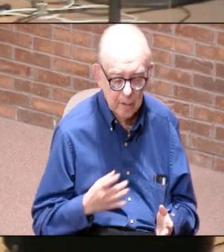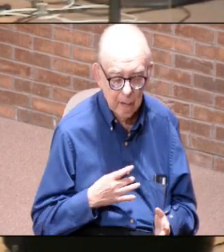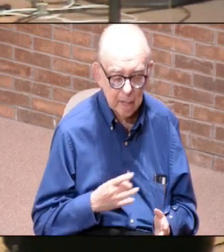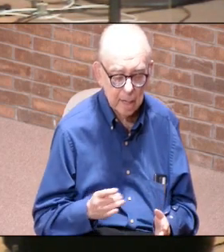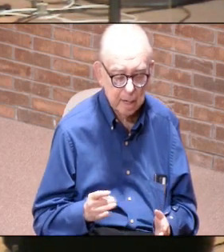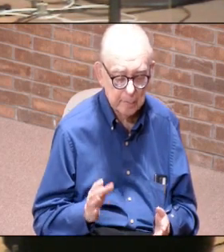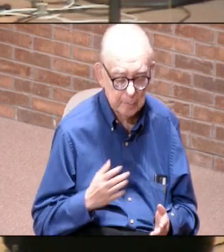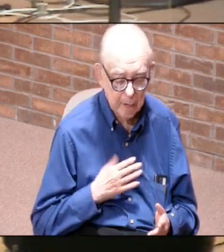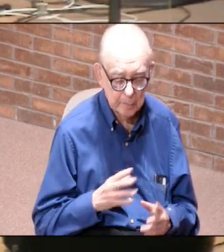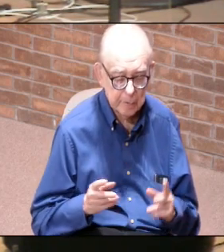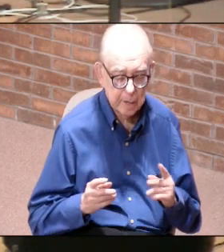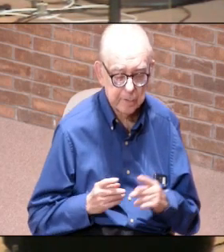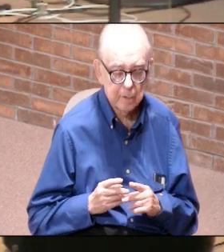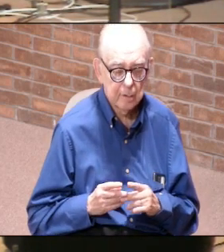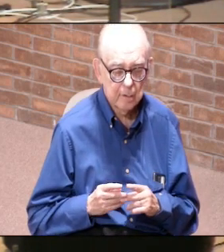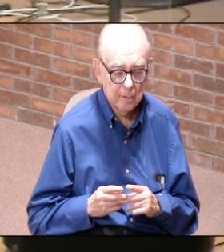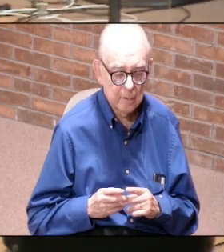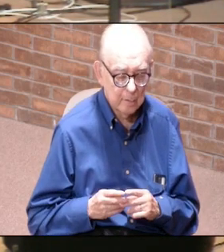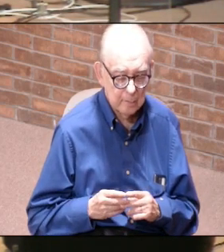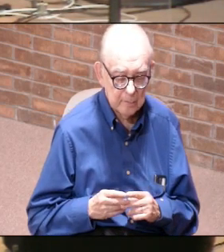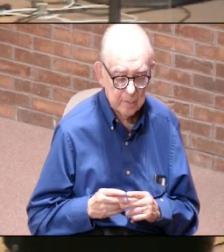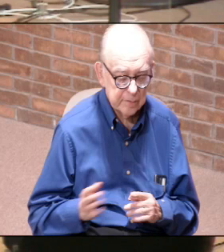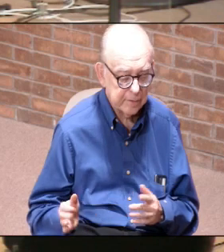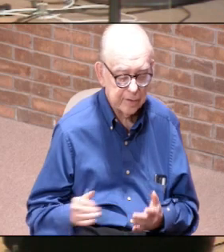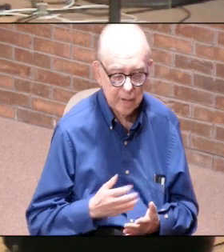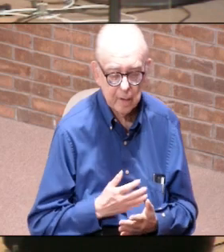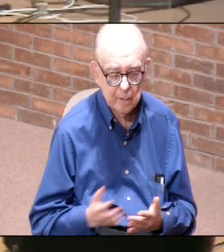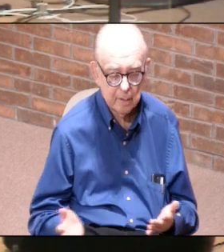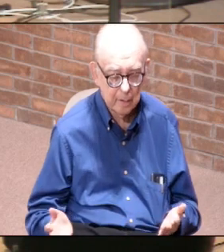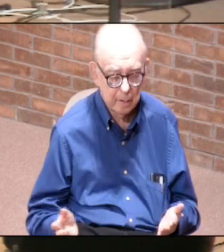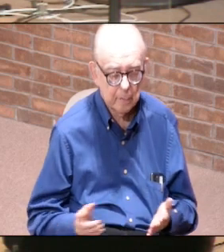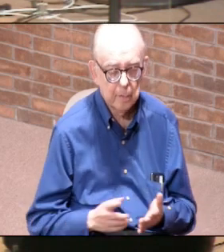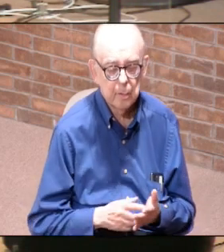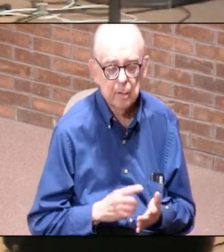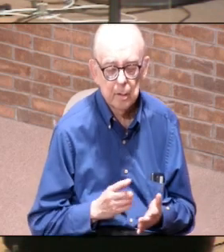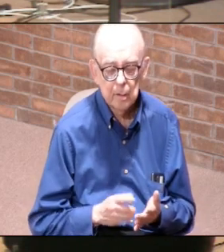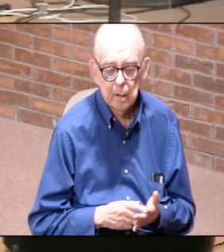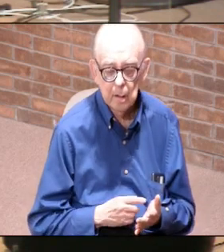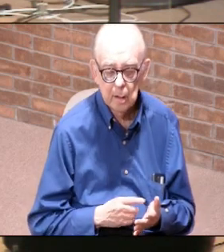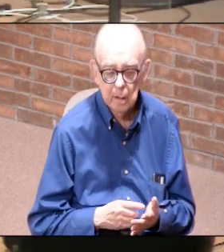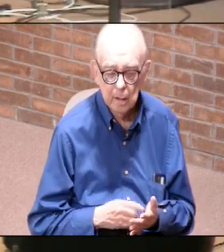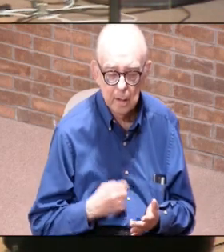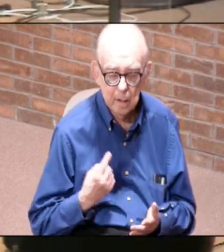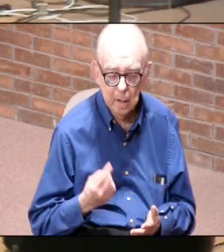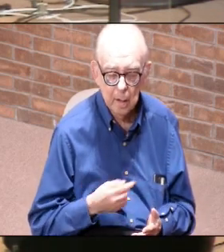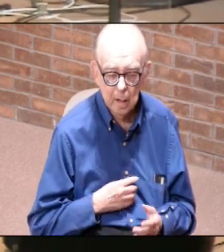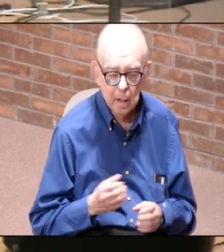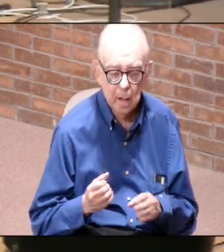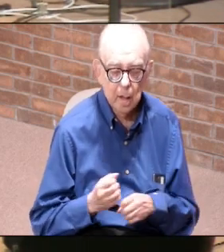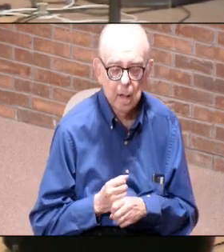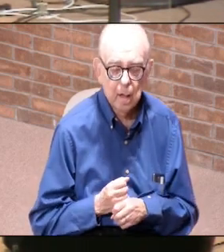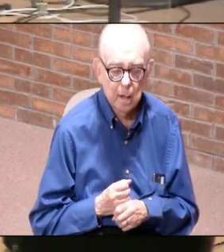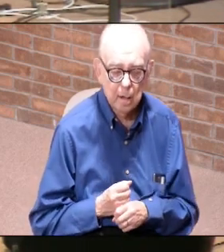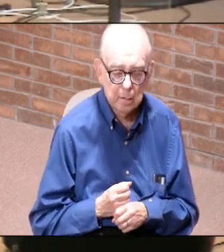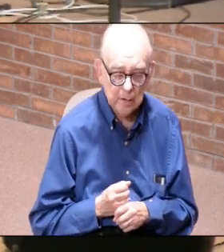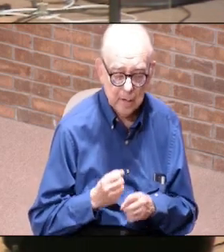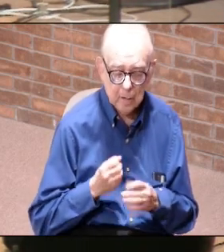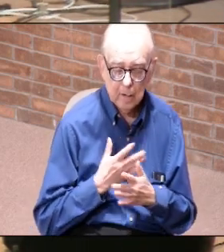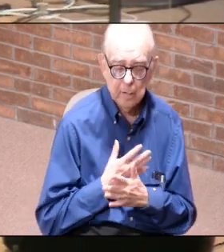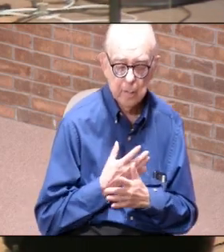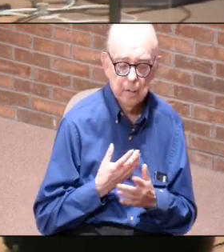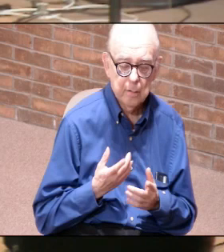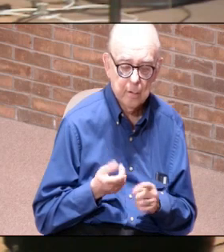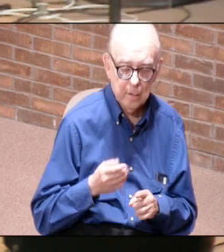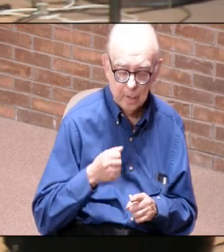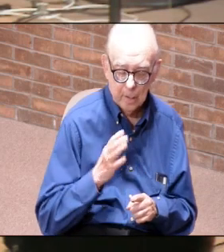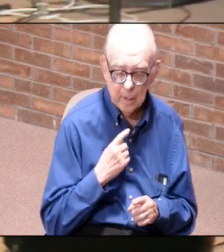place. And this is the same thing. So sometimes we get scared when